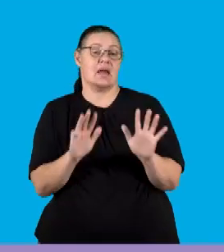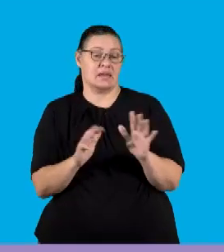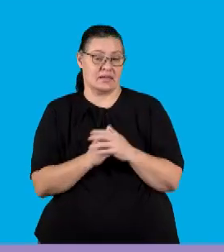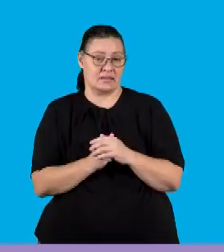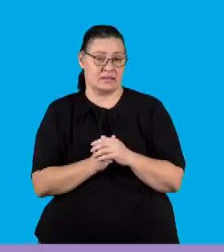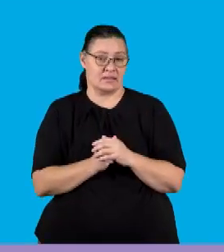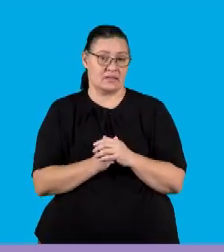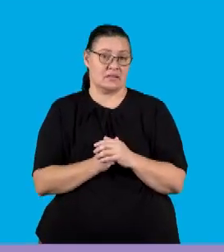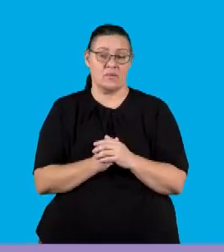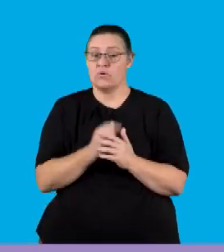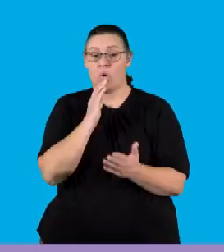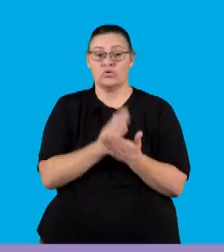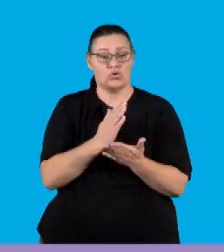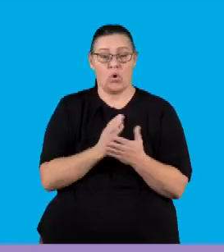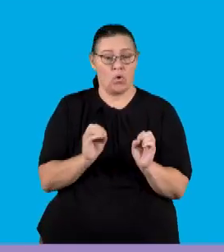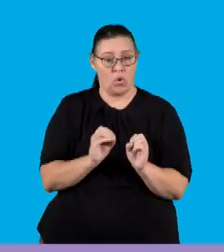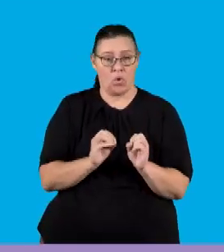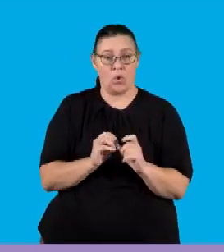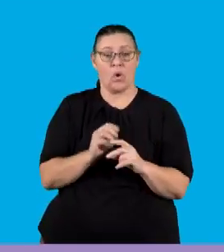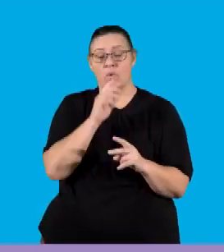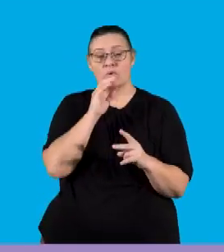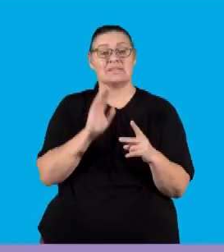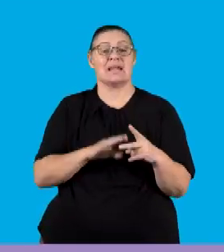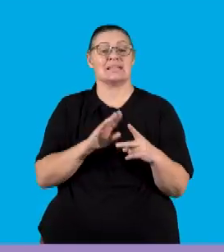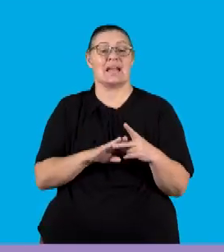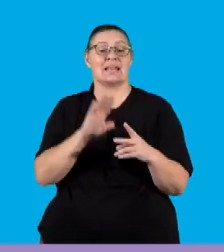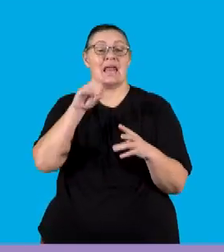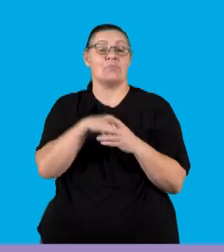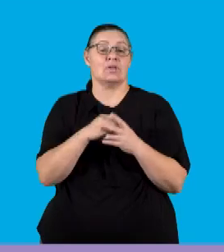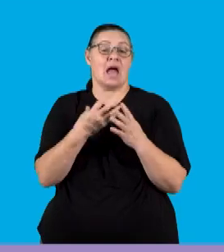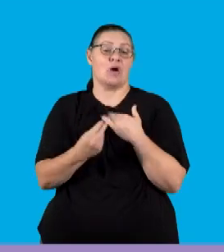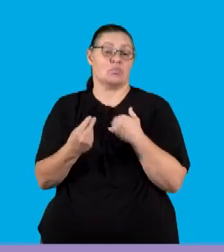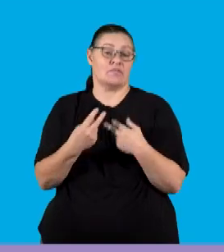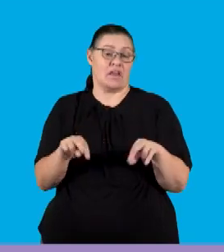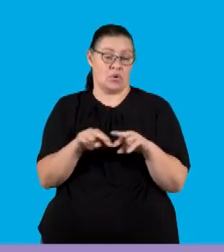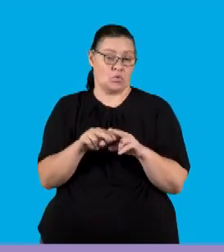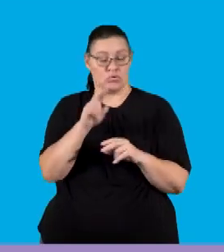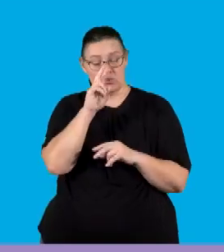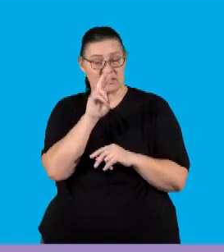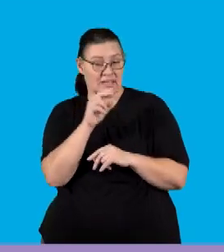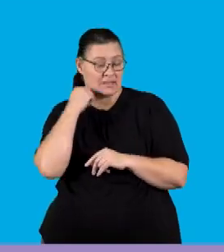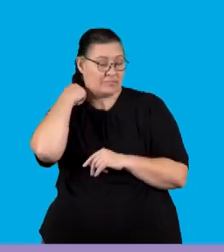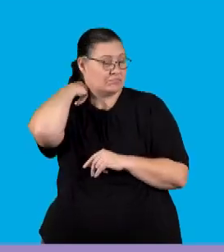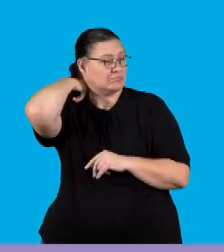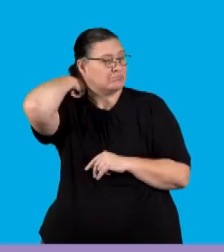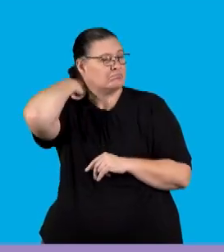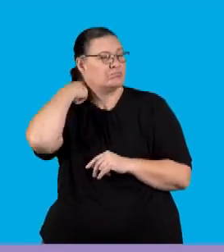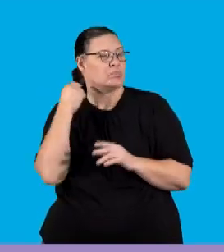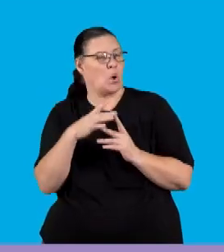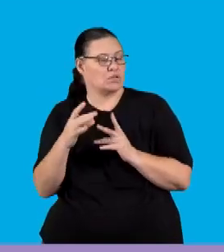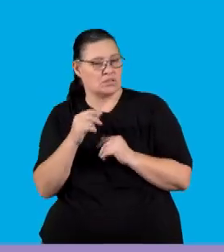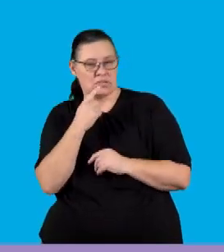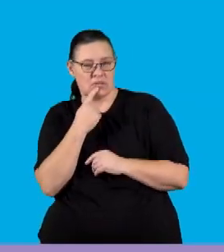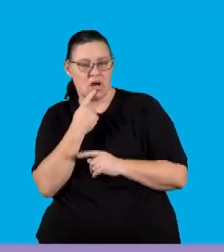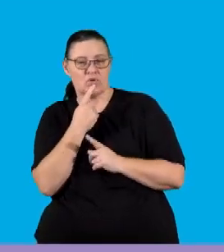9. So because we are not sure, let's use the second input and output value to see what those options are. So it's